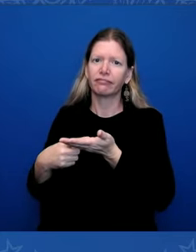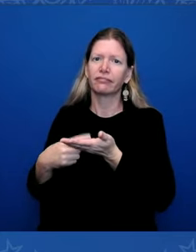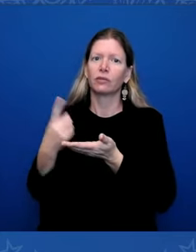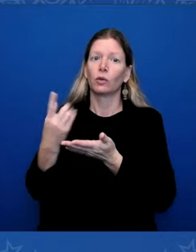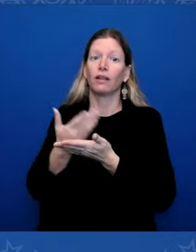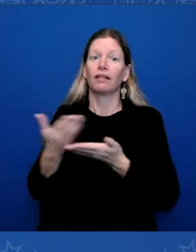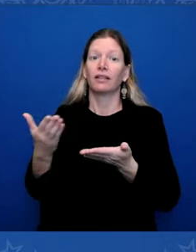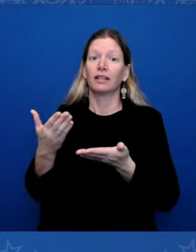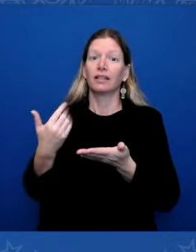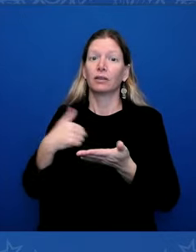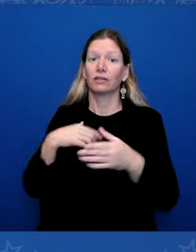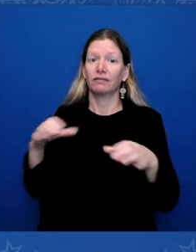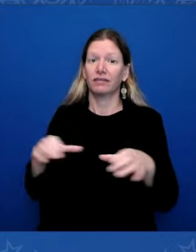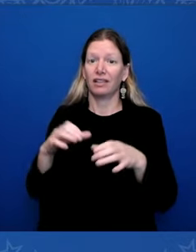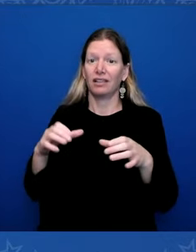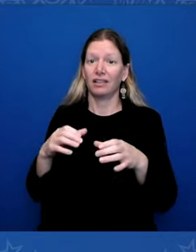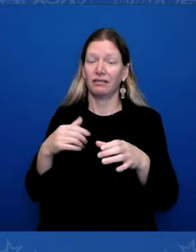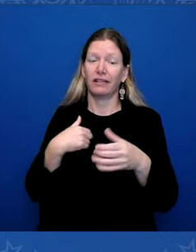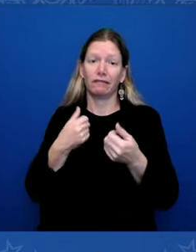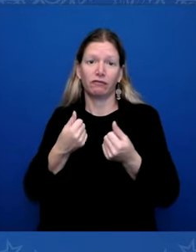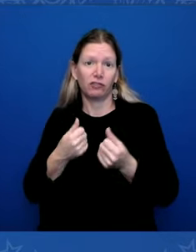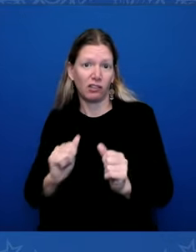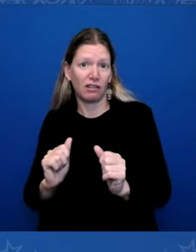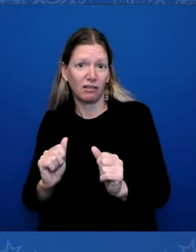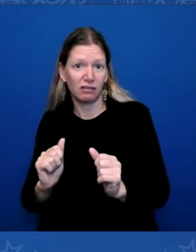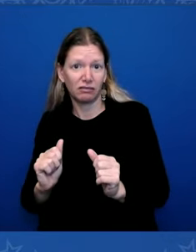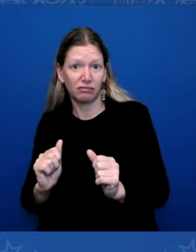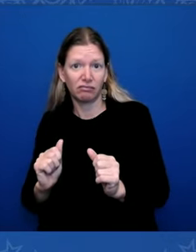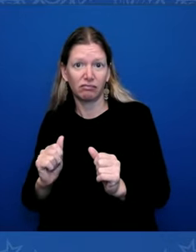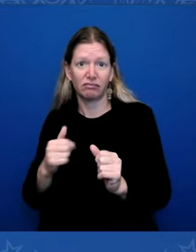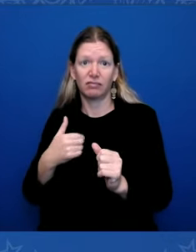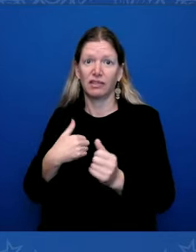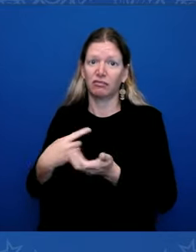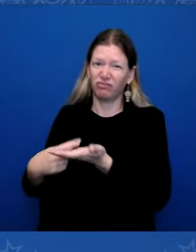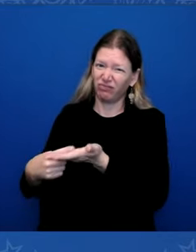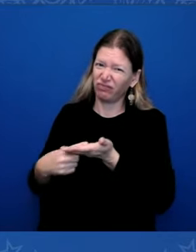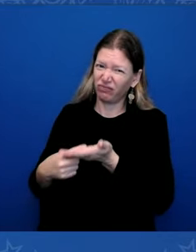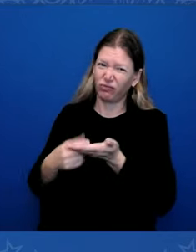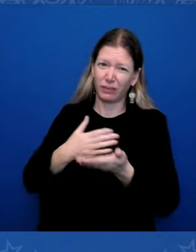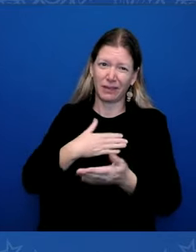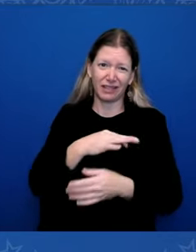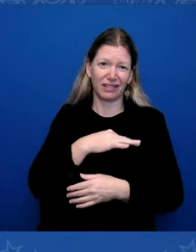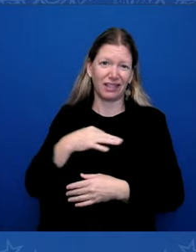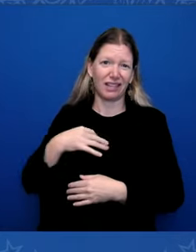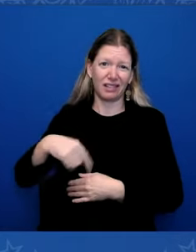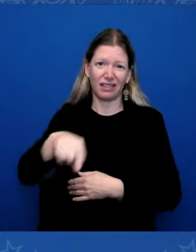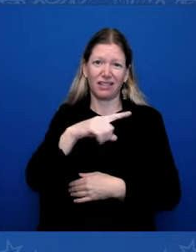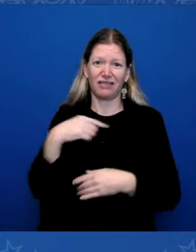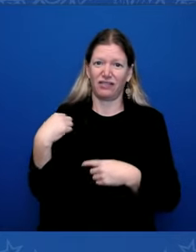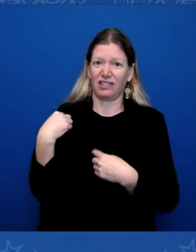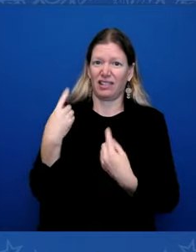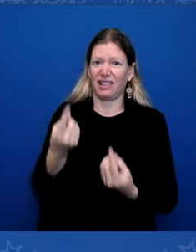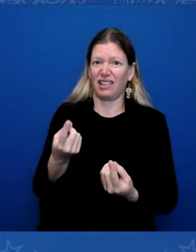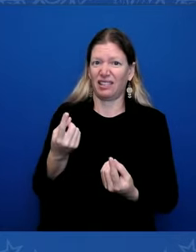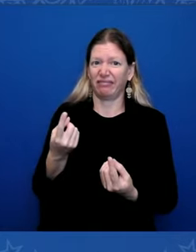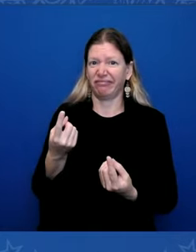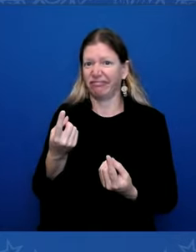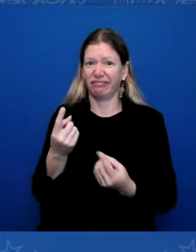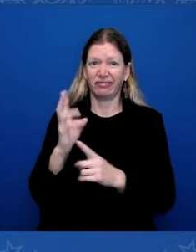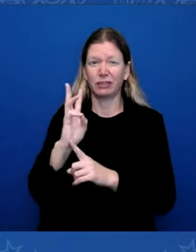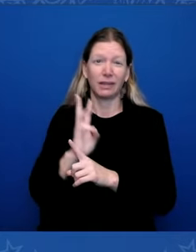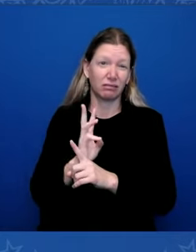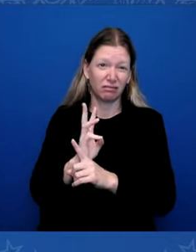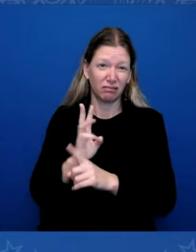do, and I've talked with a number of my staff about this for the last, I guess, 6 months, is we